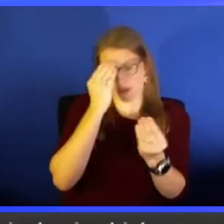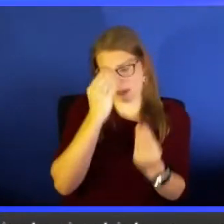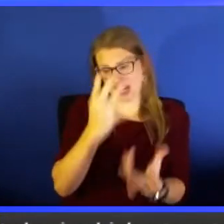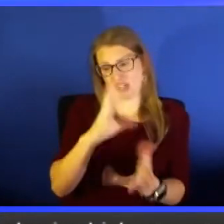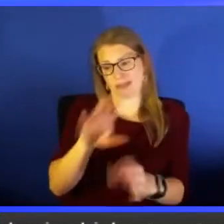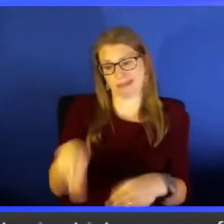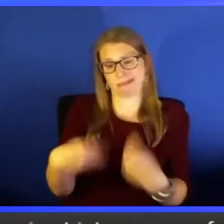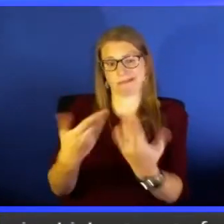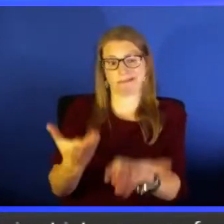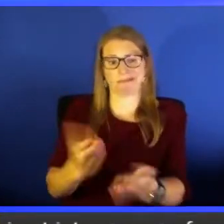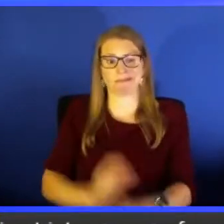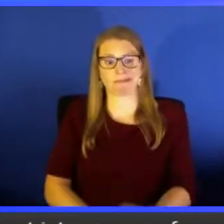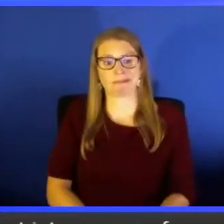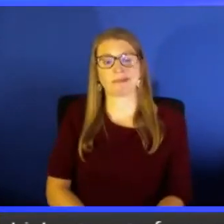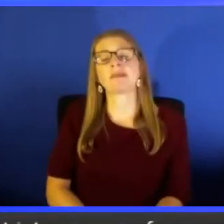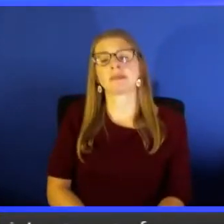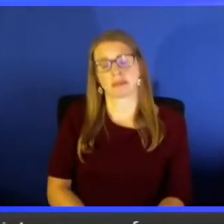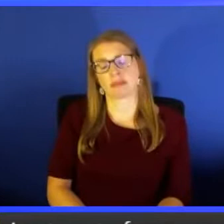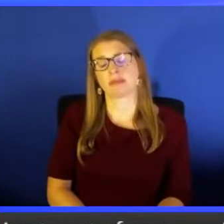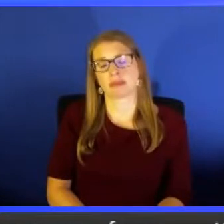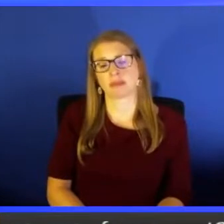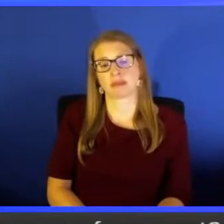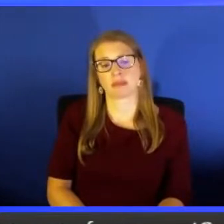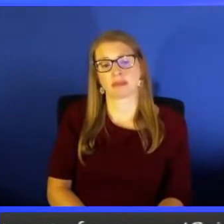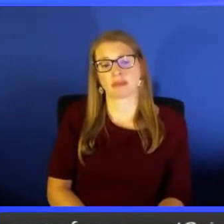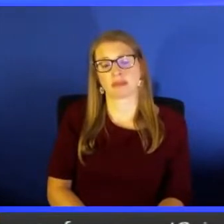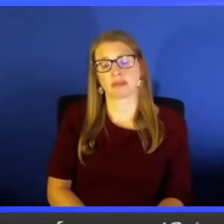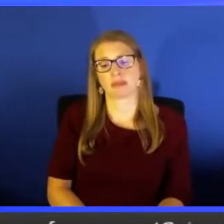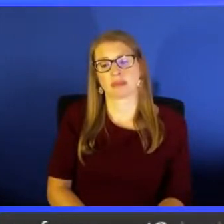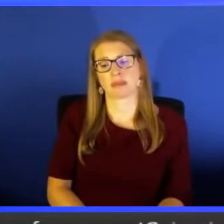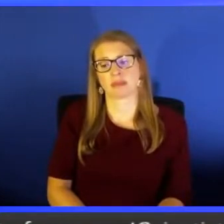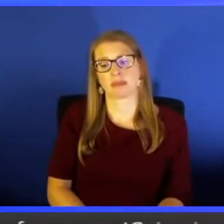data to go into making those decisions. But certainly,